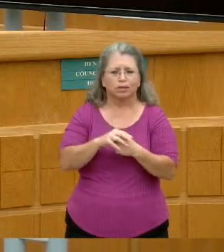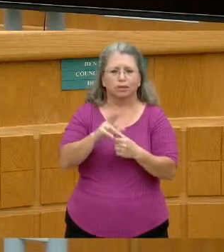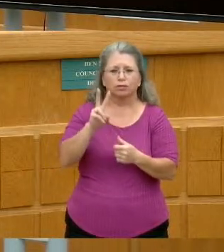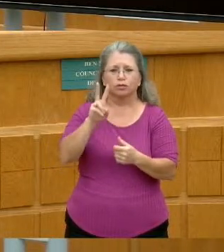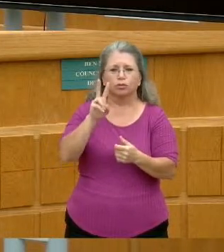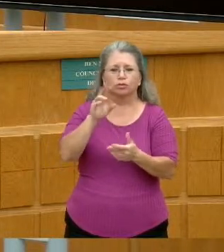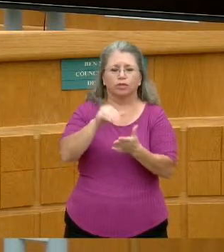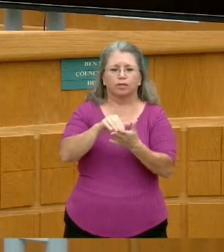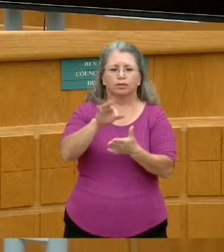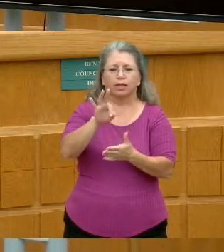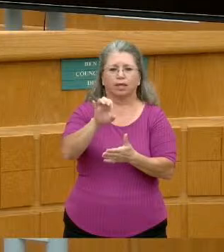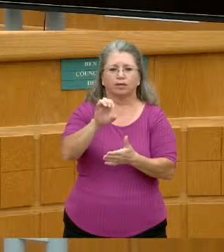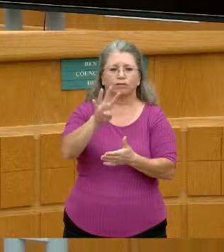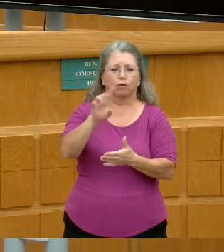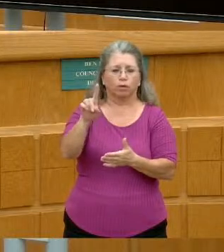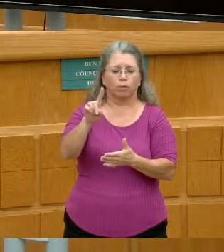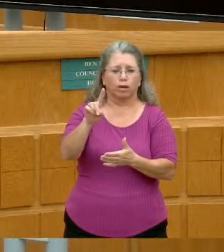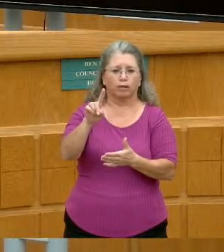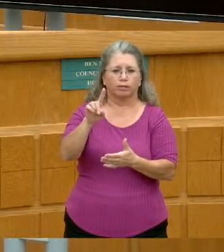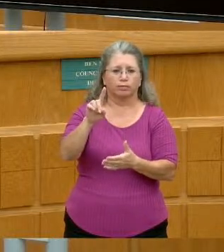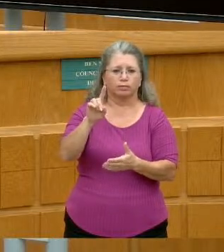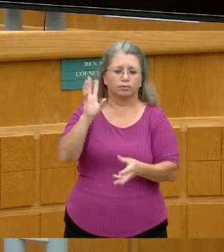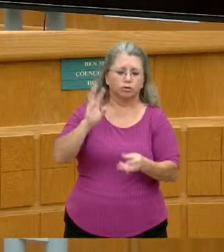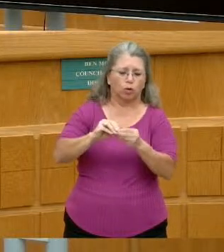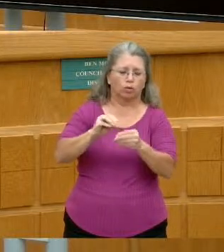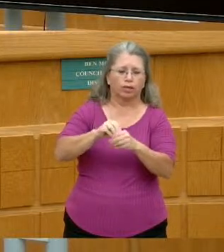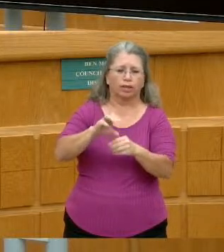2,941 cases across the whole coastal bend, with